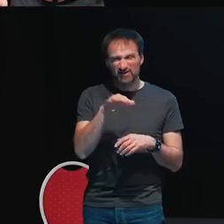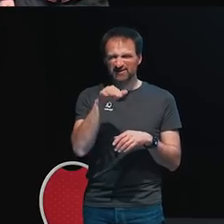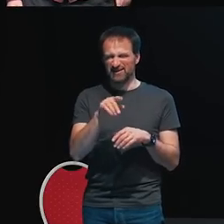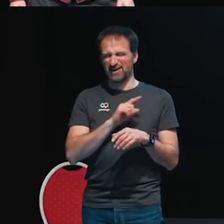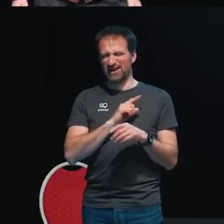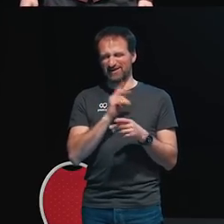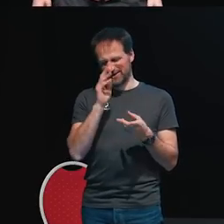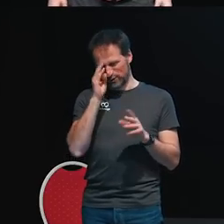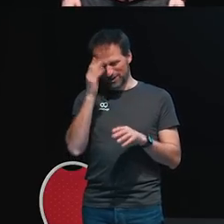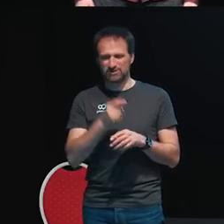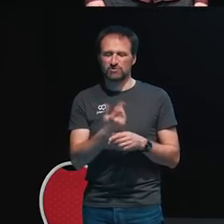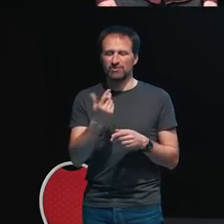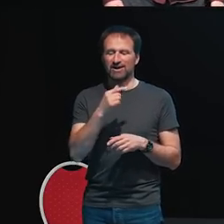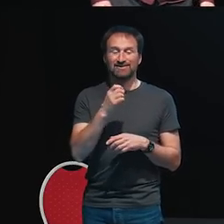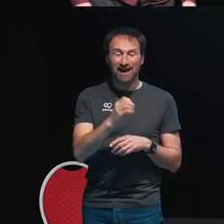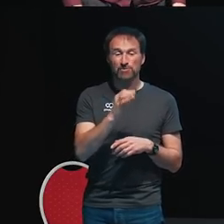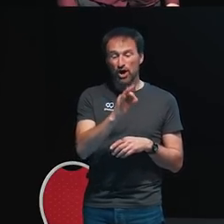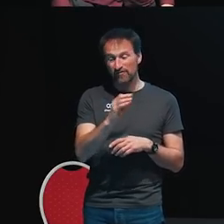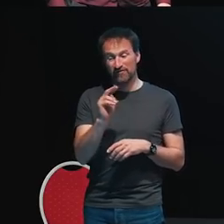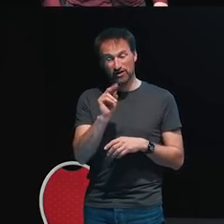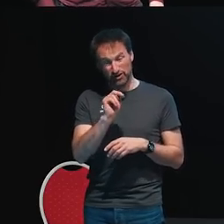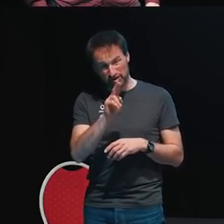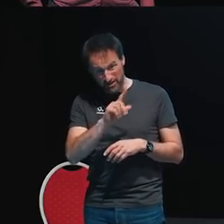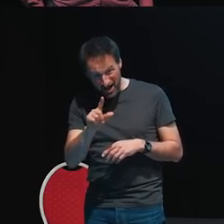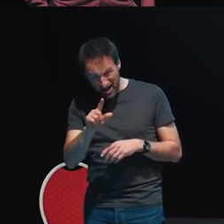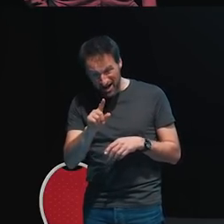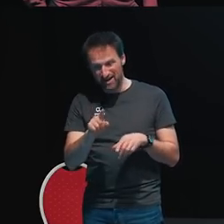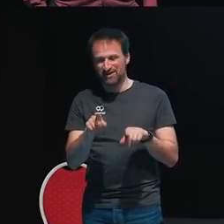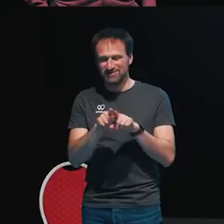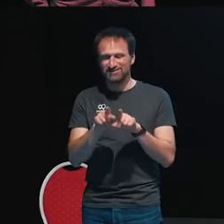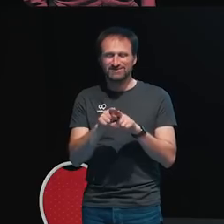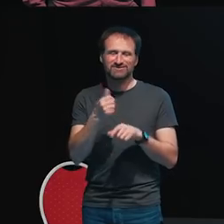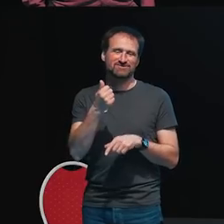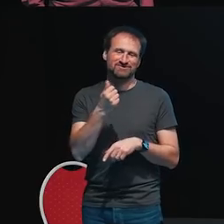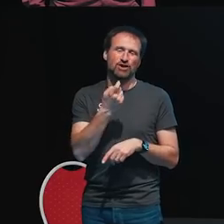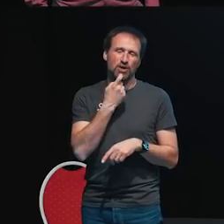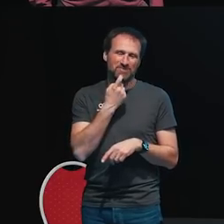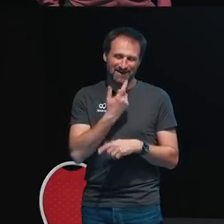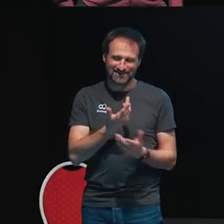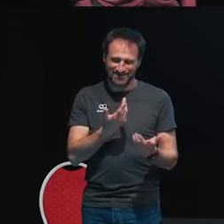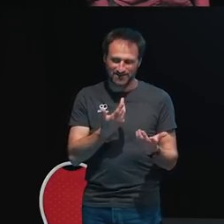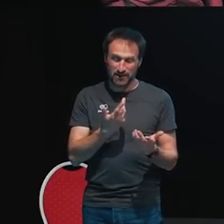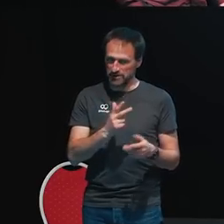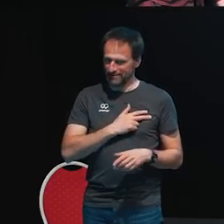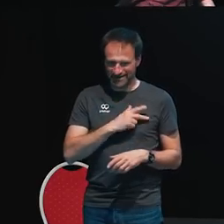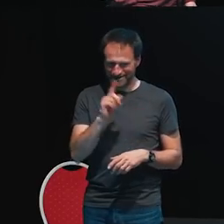is the famous one. That null is the type of things that null is an object, which it